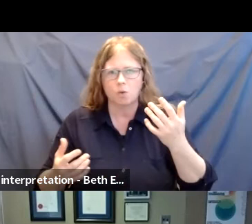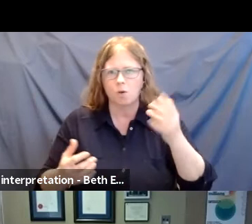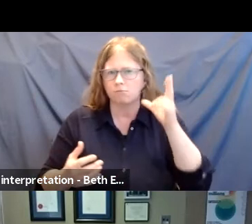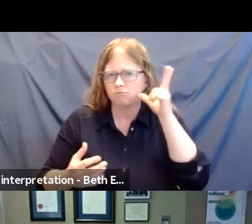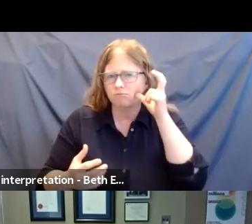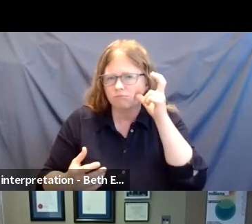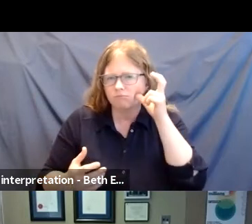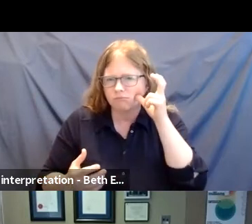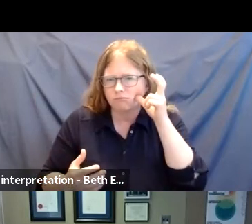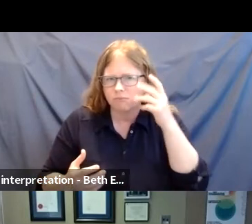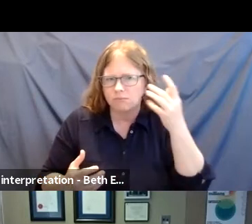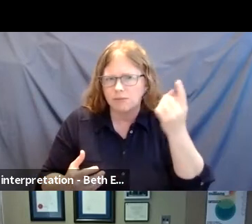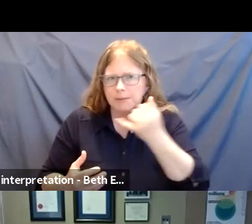audio.